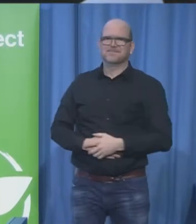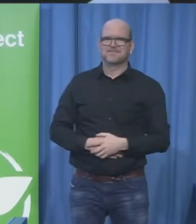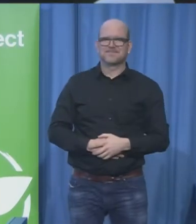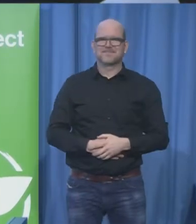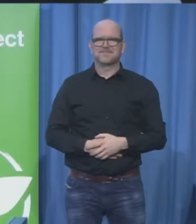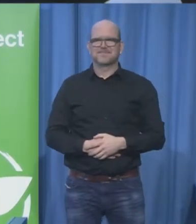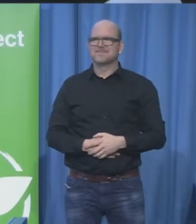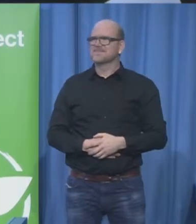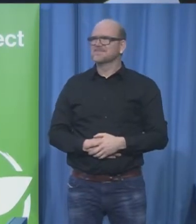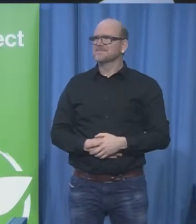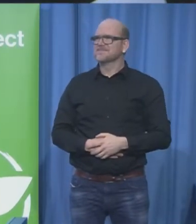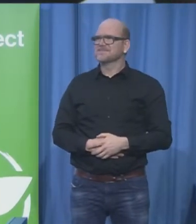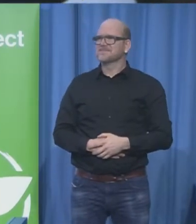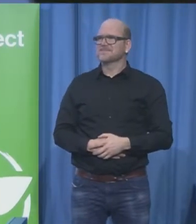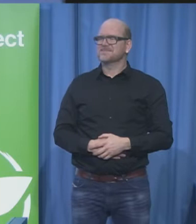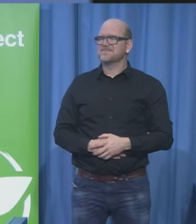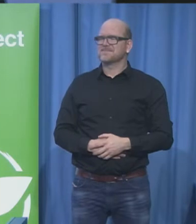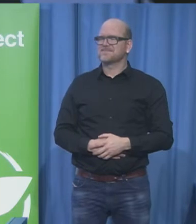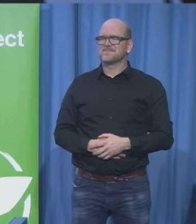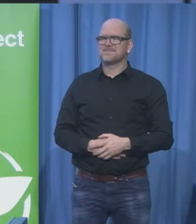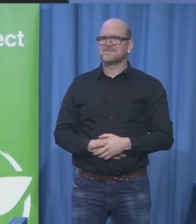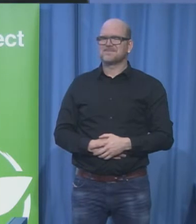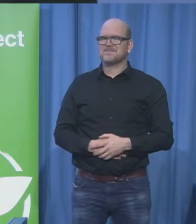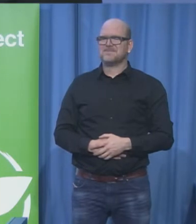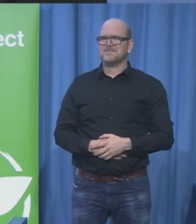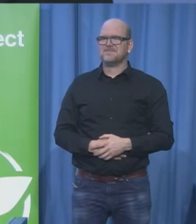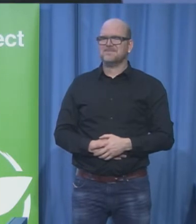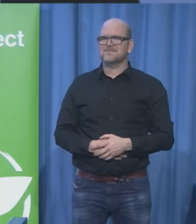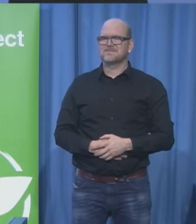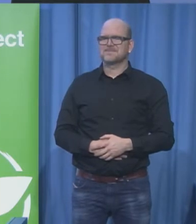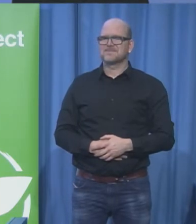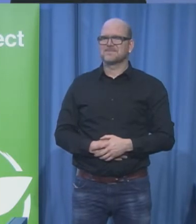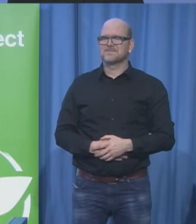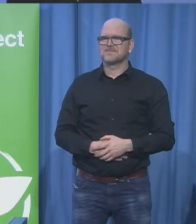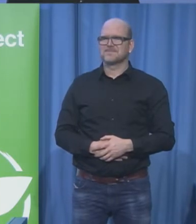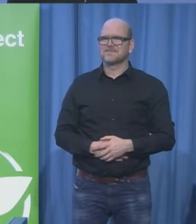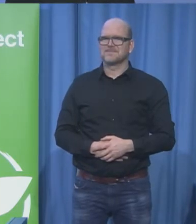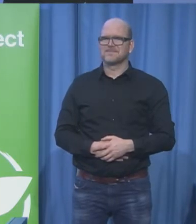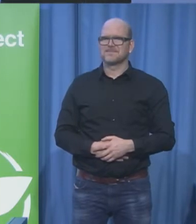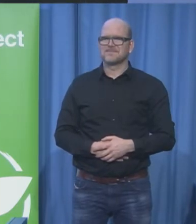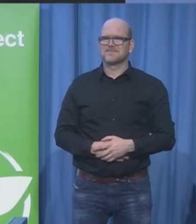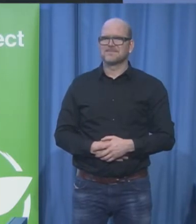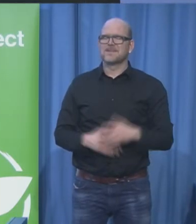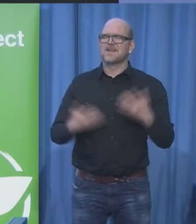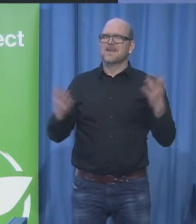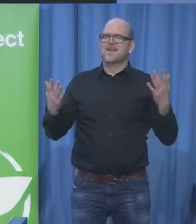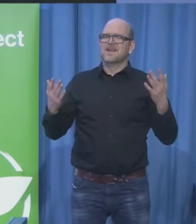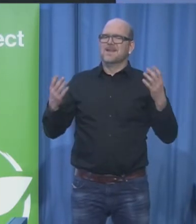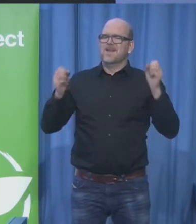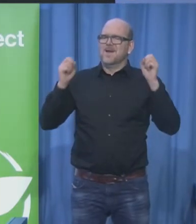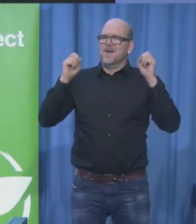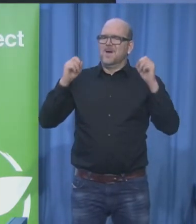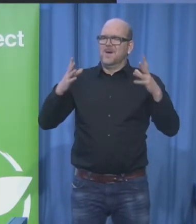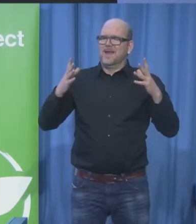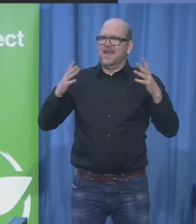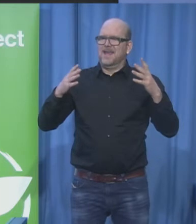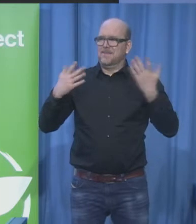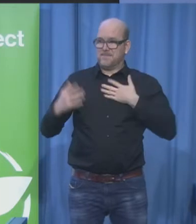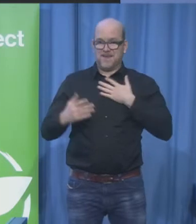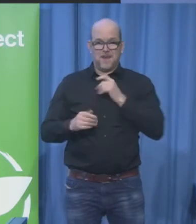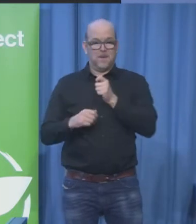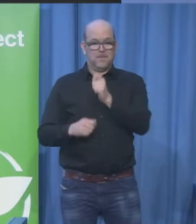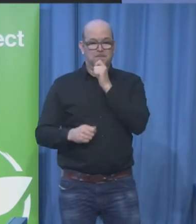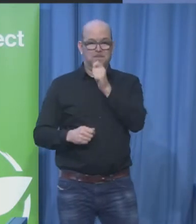And thank you. And here we go. I am going to be signing off now before I ask Martin Essel to come up